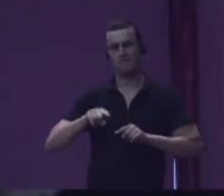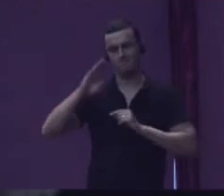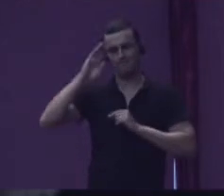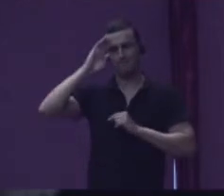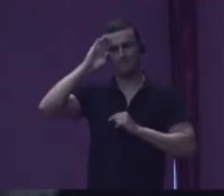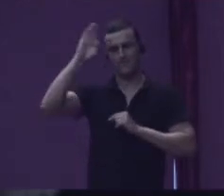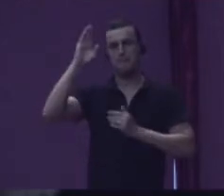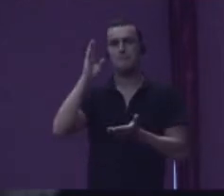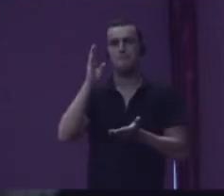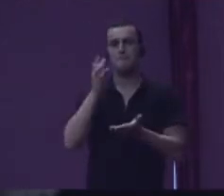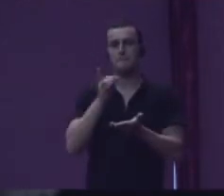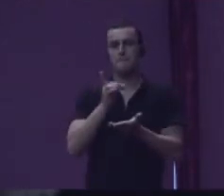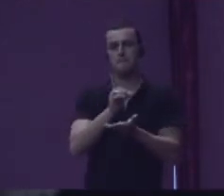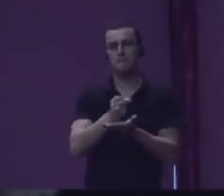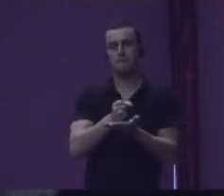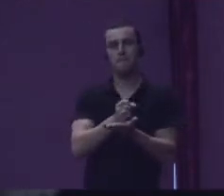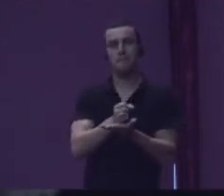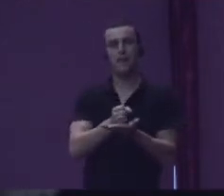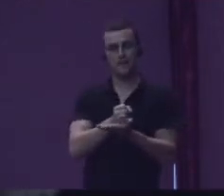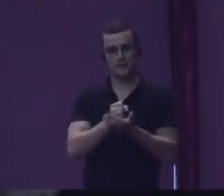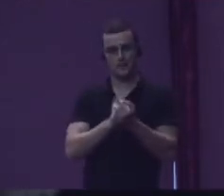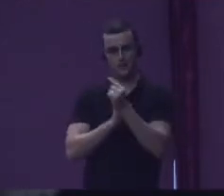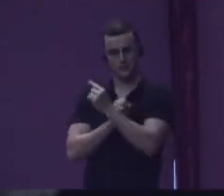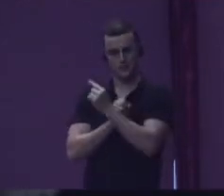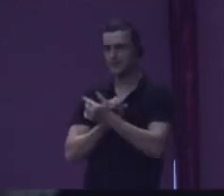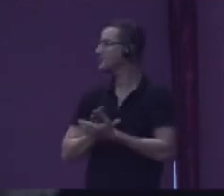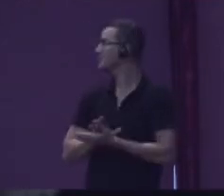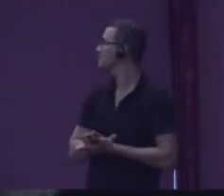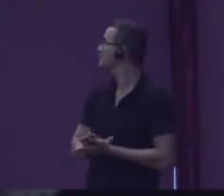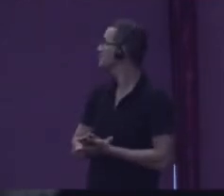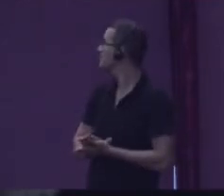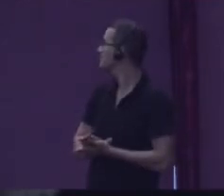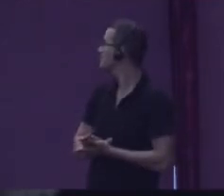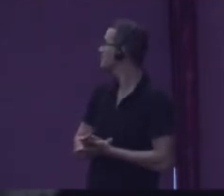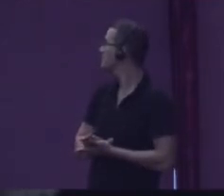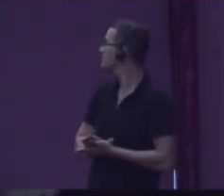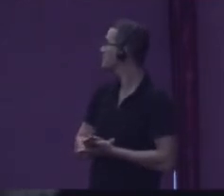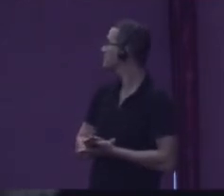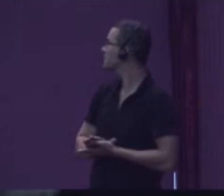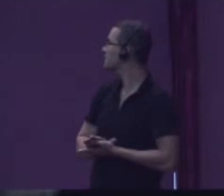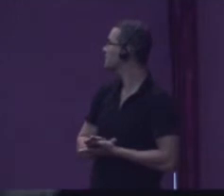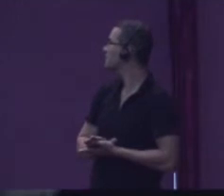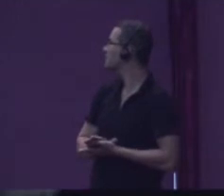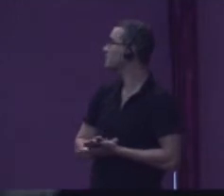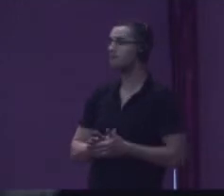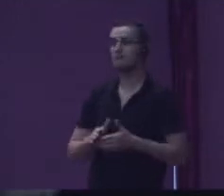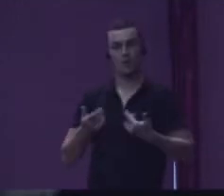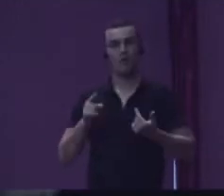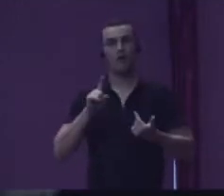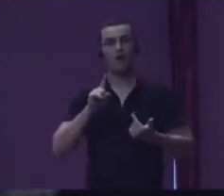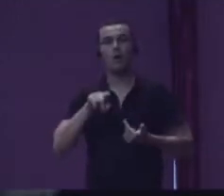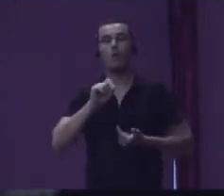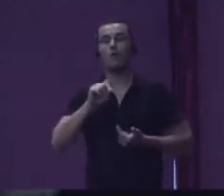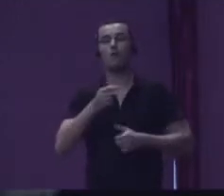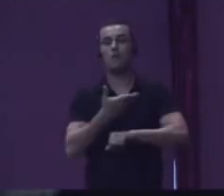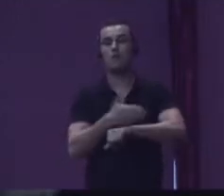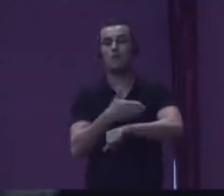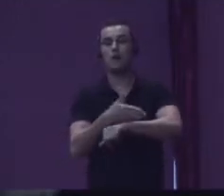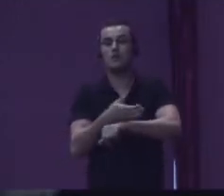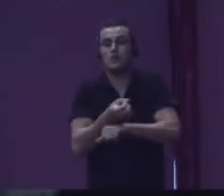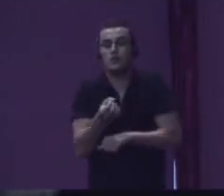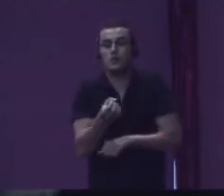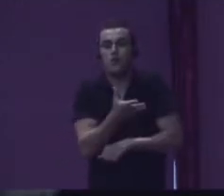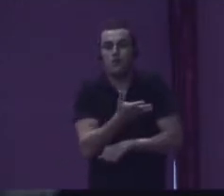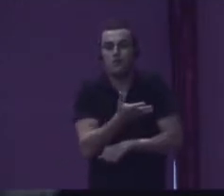acceptance of some of the modern practices has to do with whether it conflicts or can be supported within